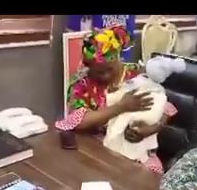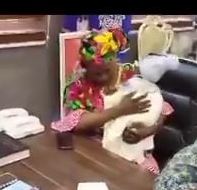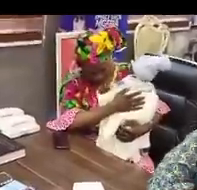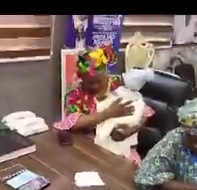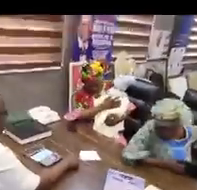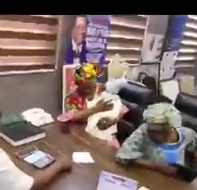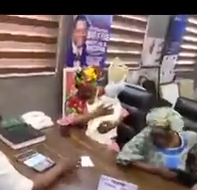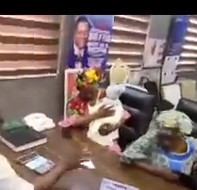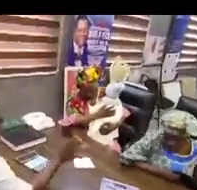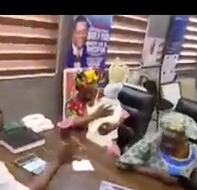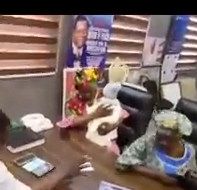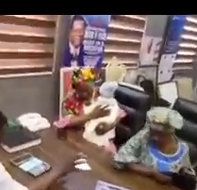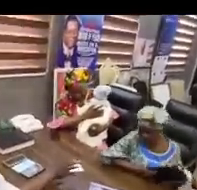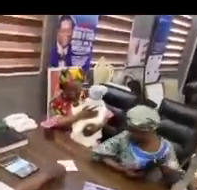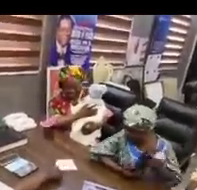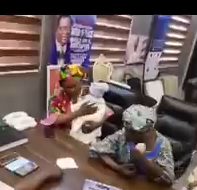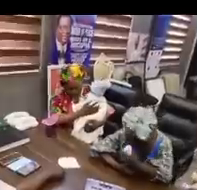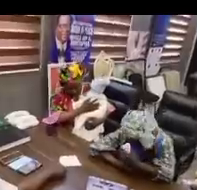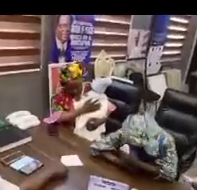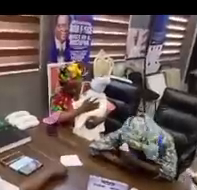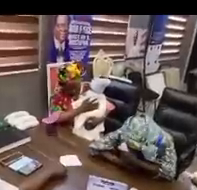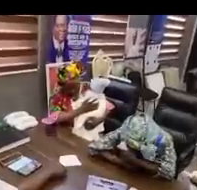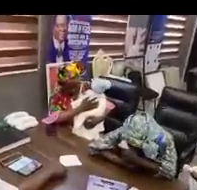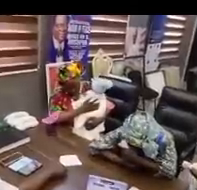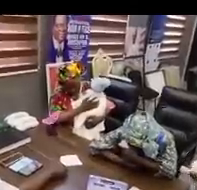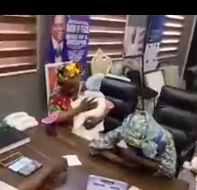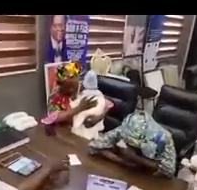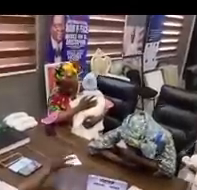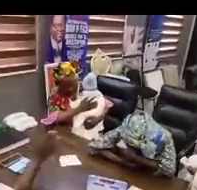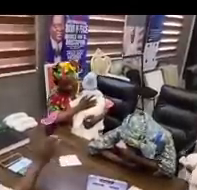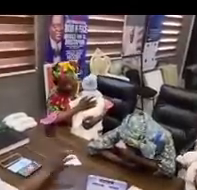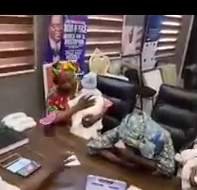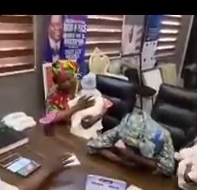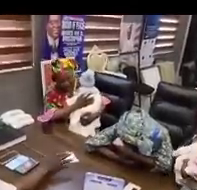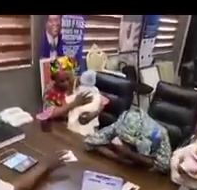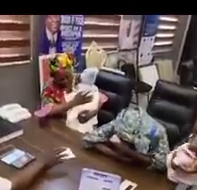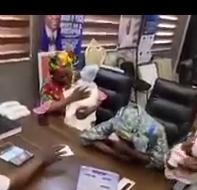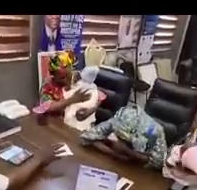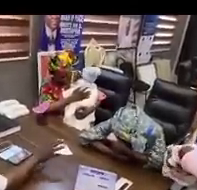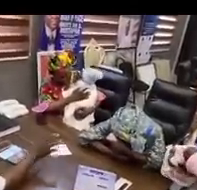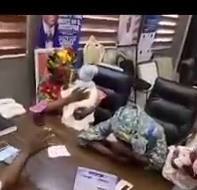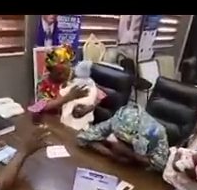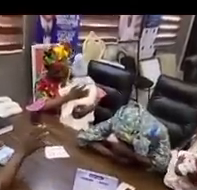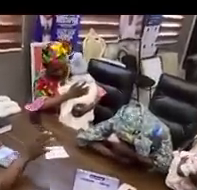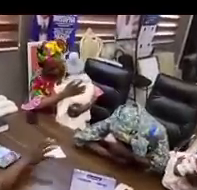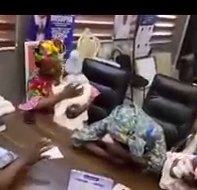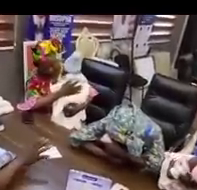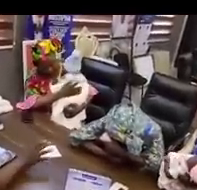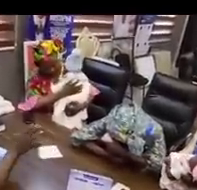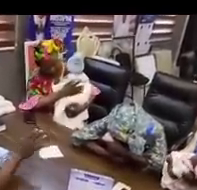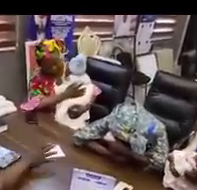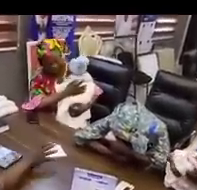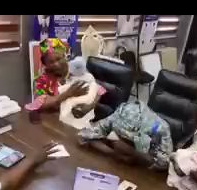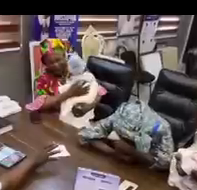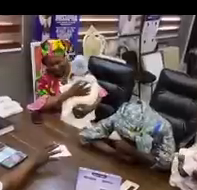orun awon omo yen a je eyan laye awon omo ya je eyan laye bon se wo idile iwa ki